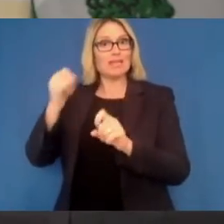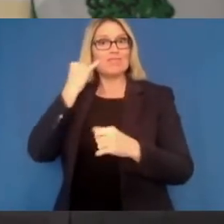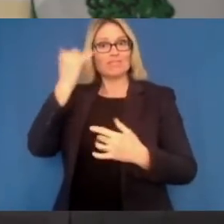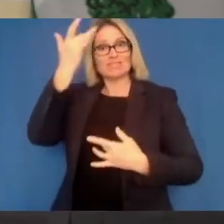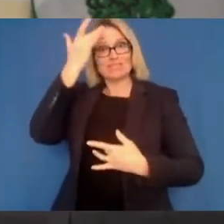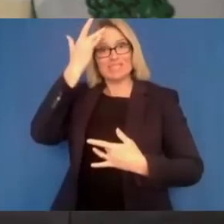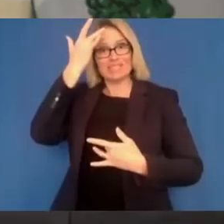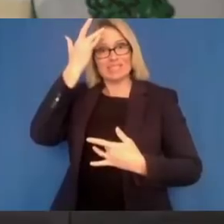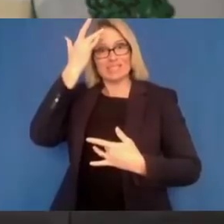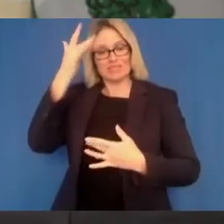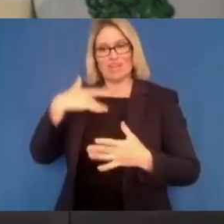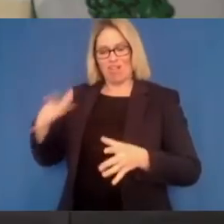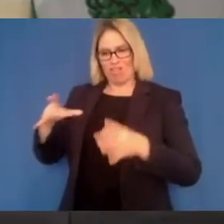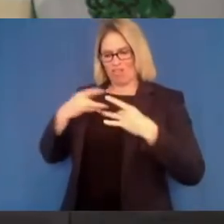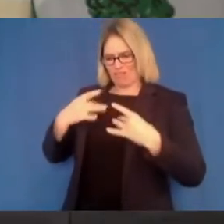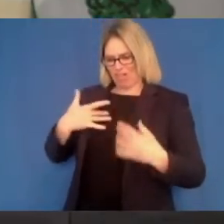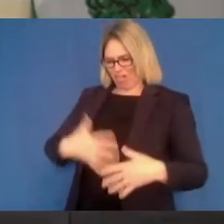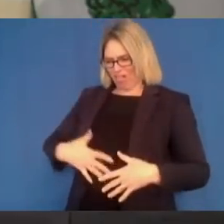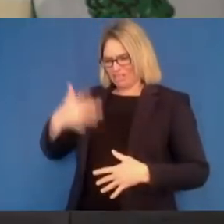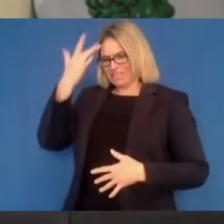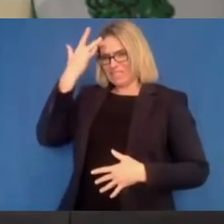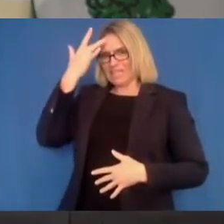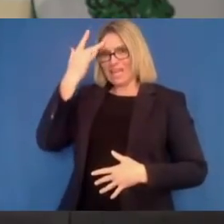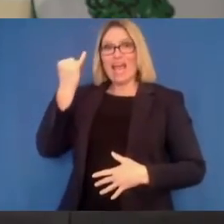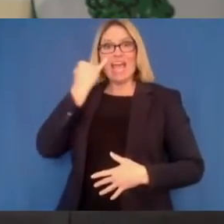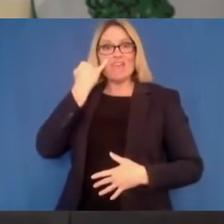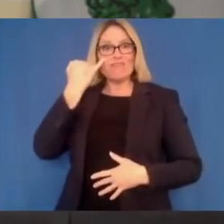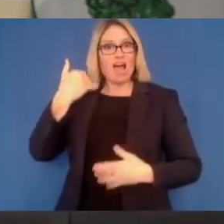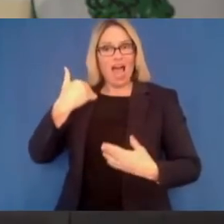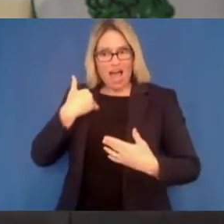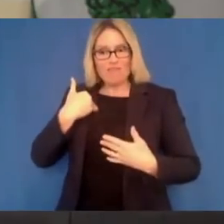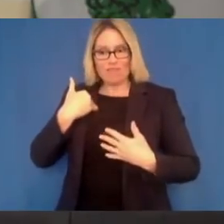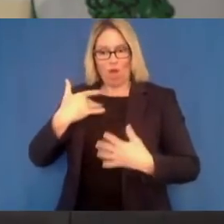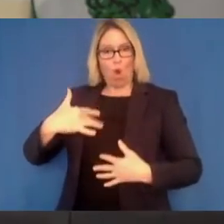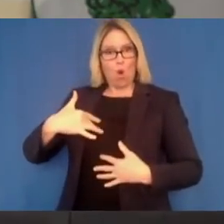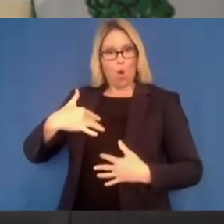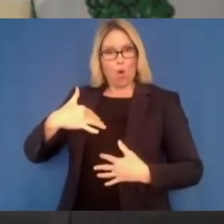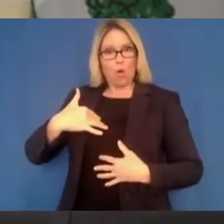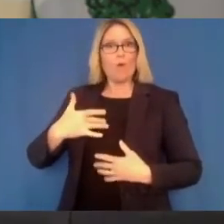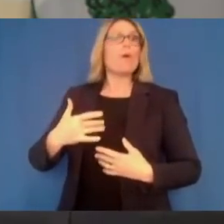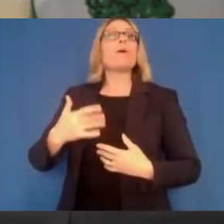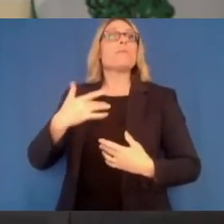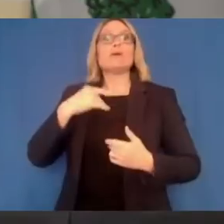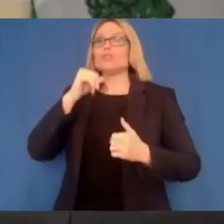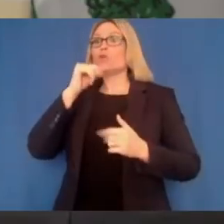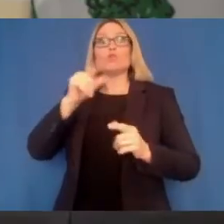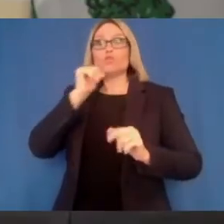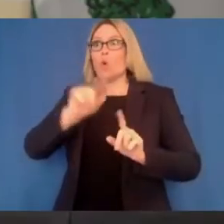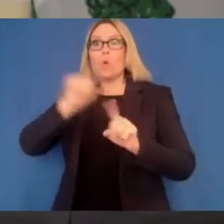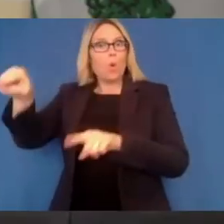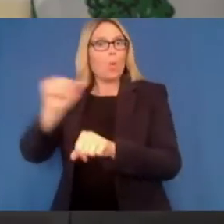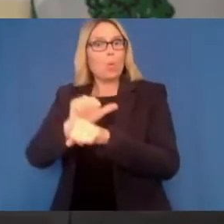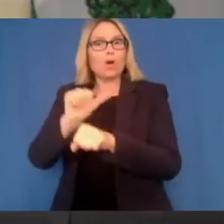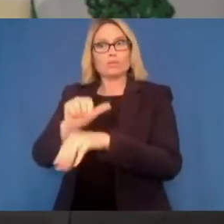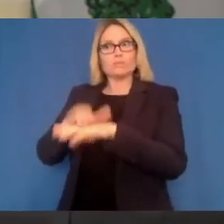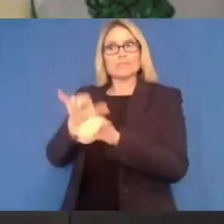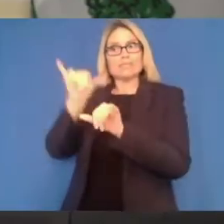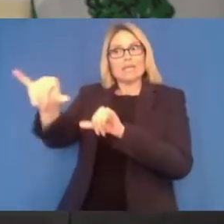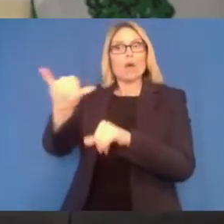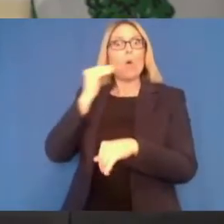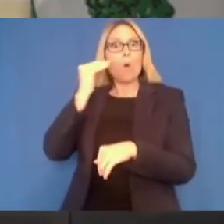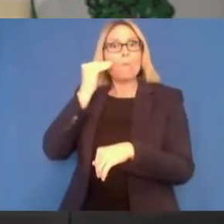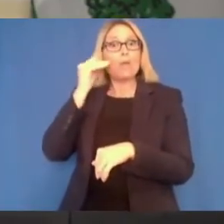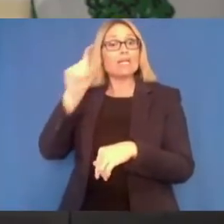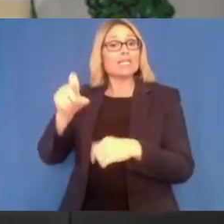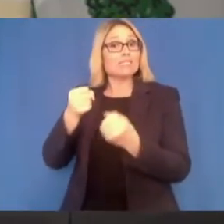symptoms. Make sure they know that if they have symptoms, that it's okay for them not to be at work. If you need help in terms of support